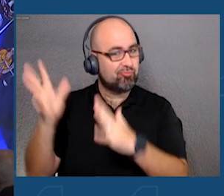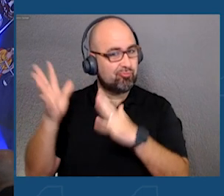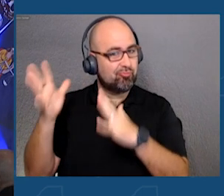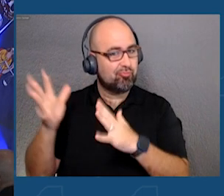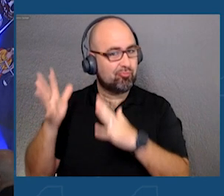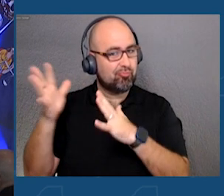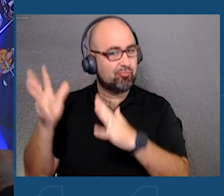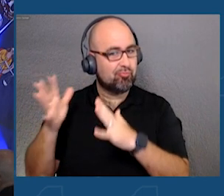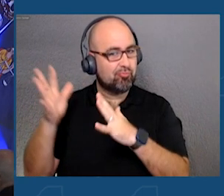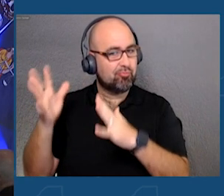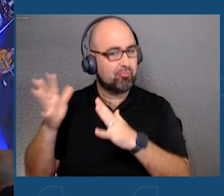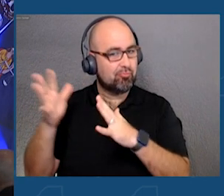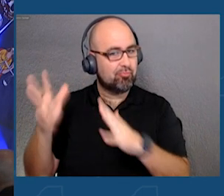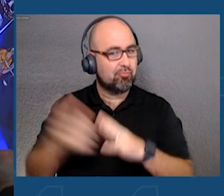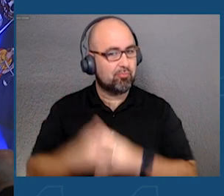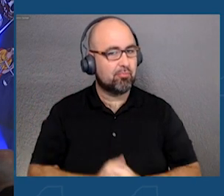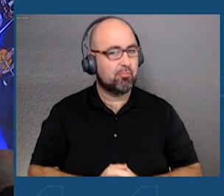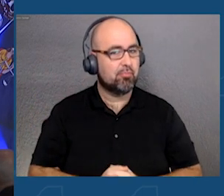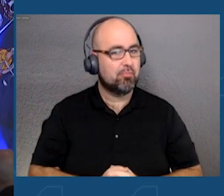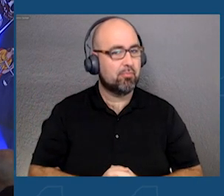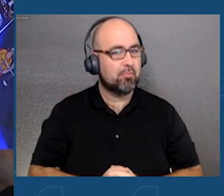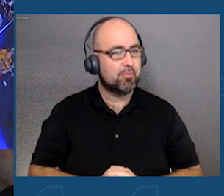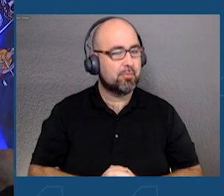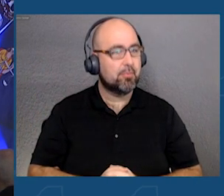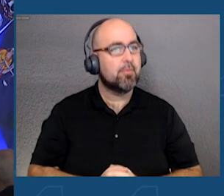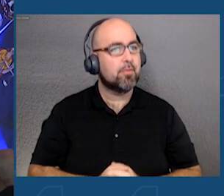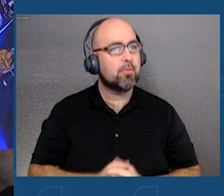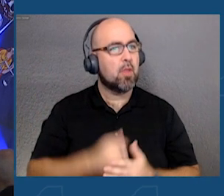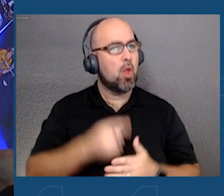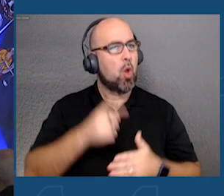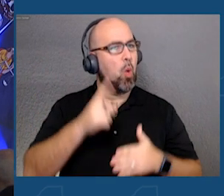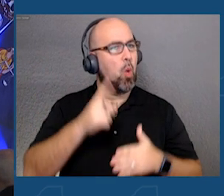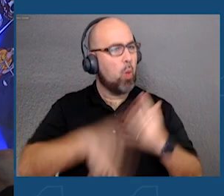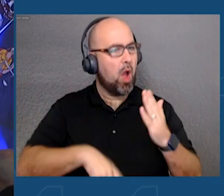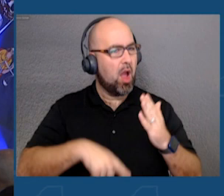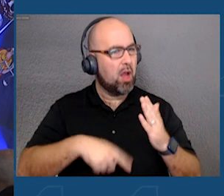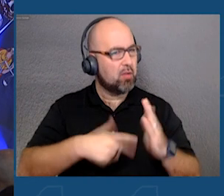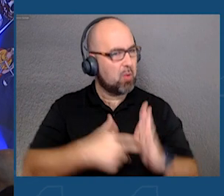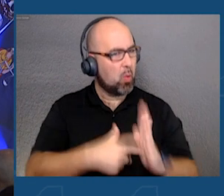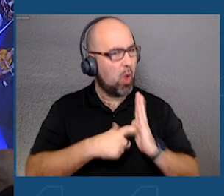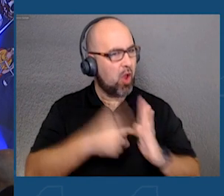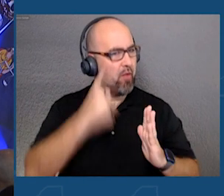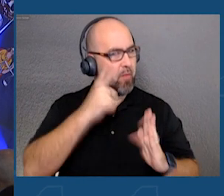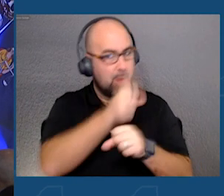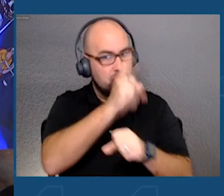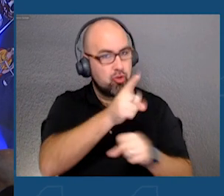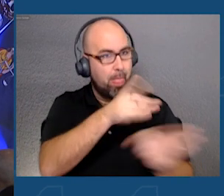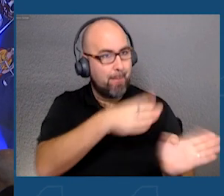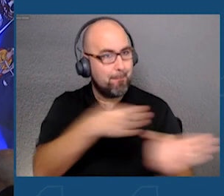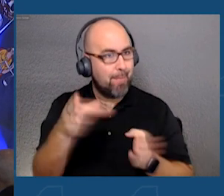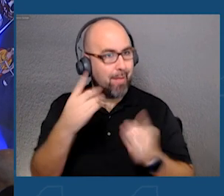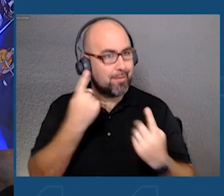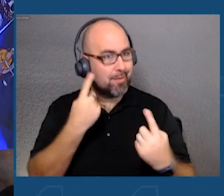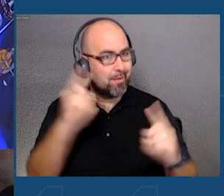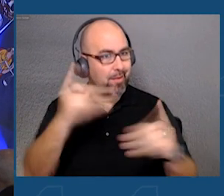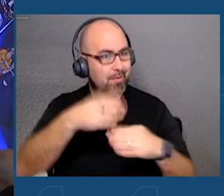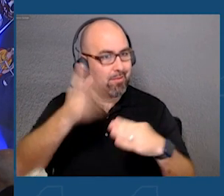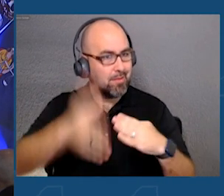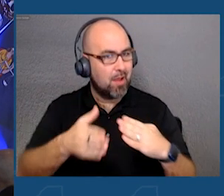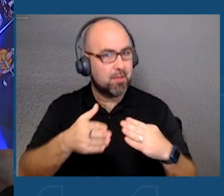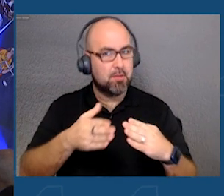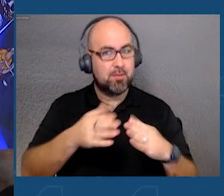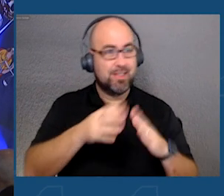What is it going to take to make sure that this plan gets done, right? Where is the city and the state and the private sector, everyone in this